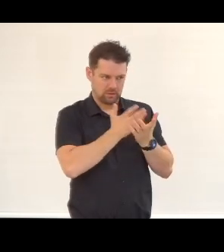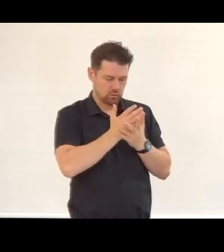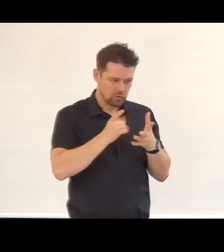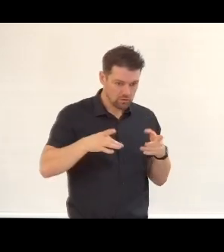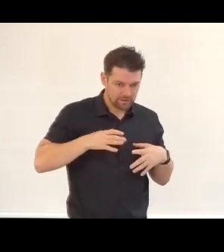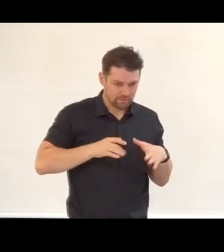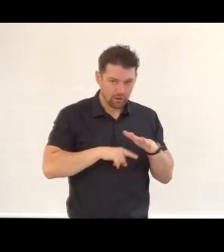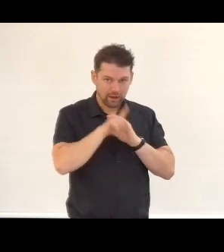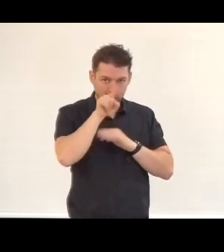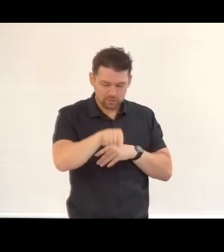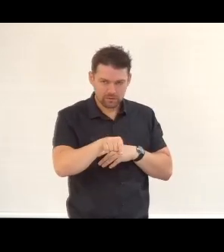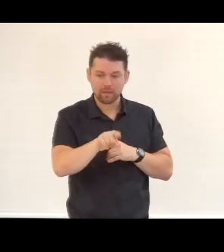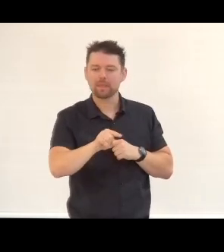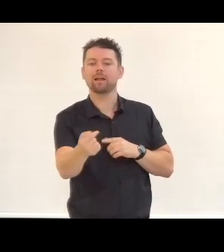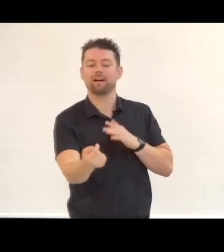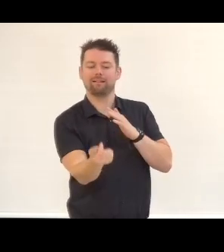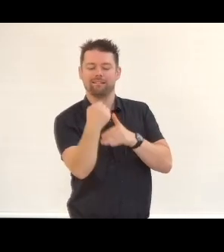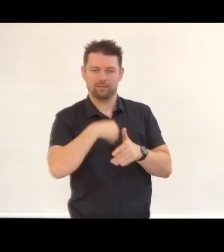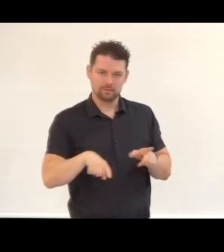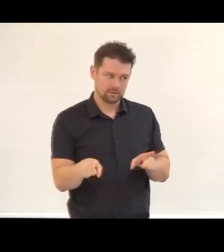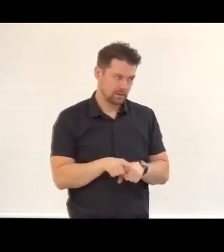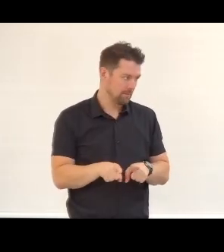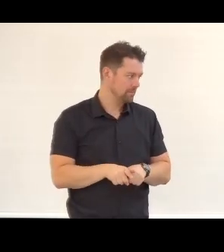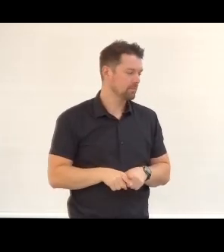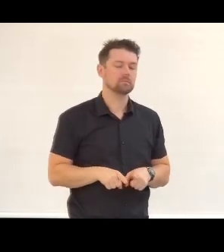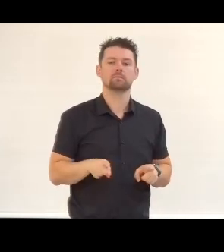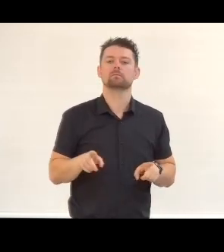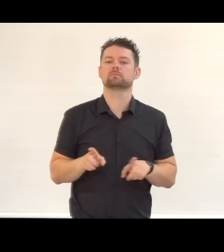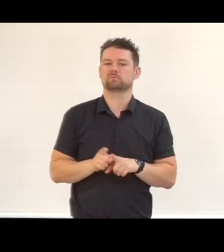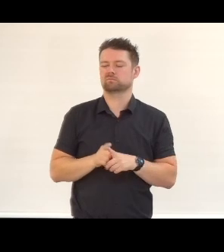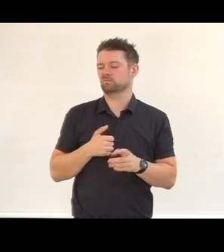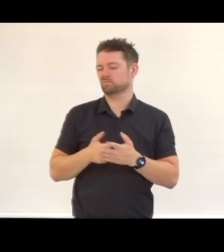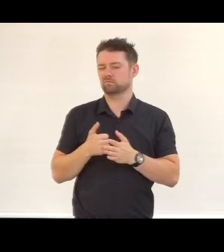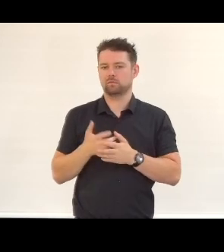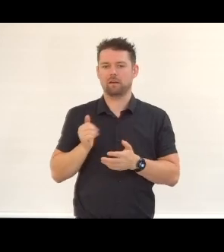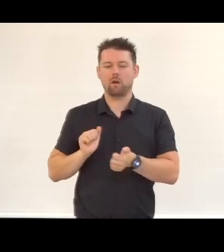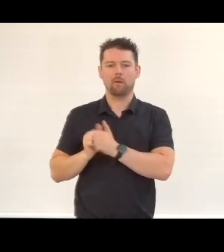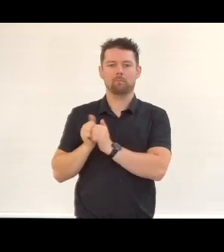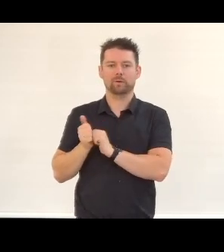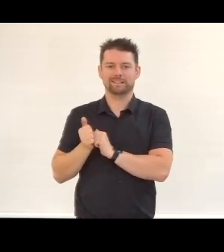outside, and the other way around. And of course, we worked in a buddy system, which is pretty logical, so nobody ever goes on an EVA